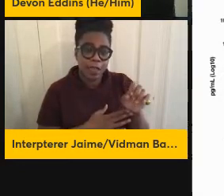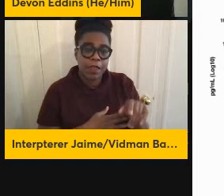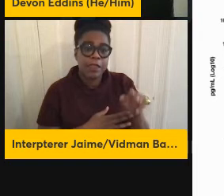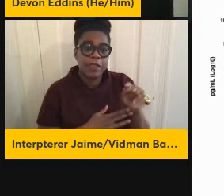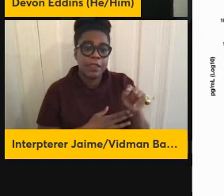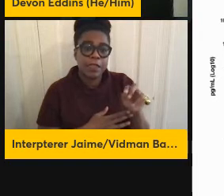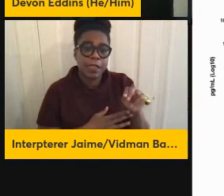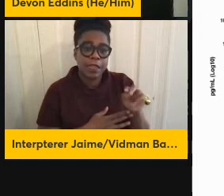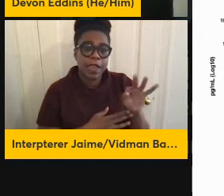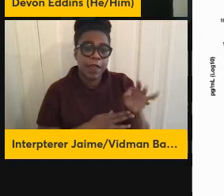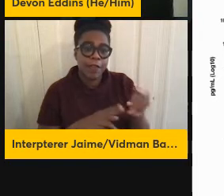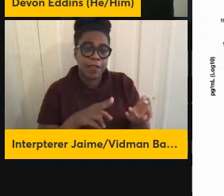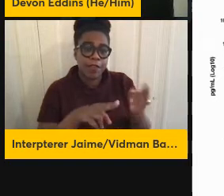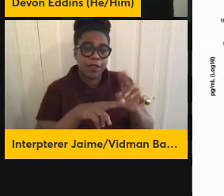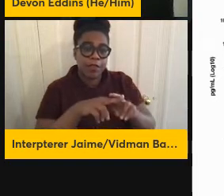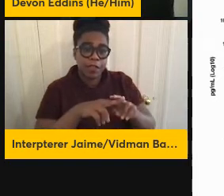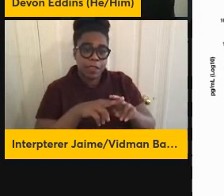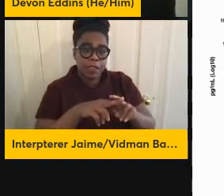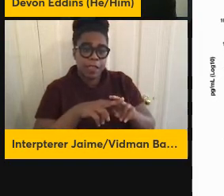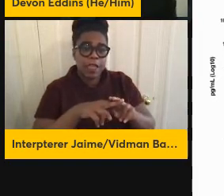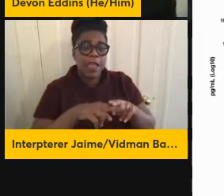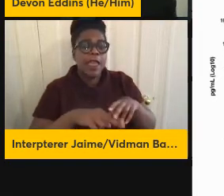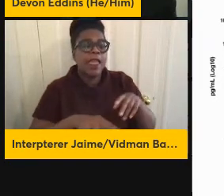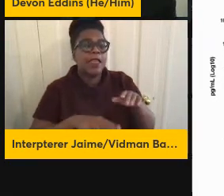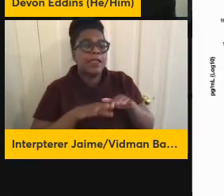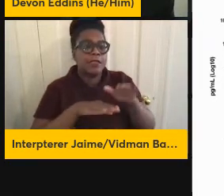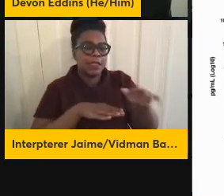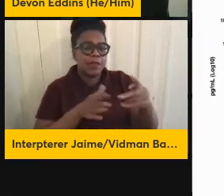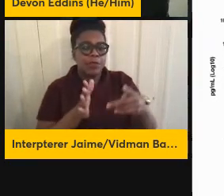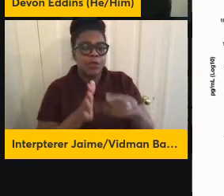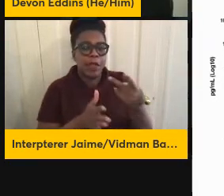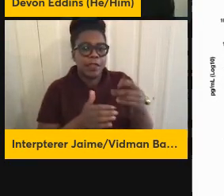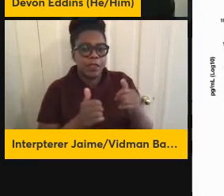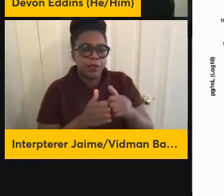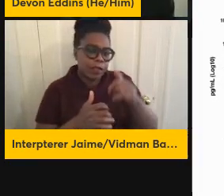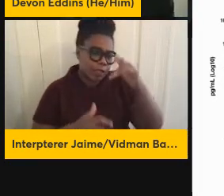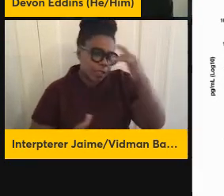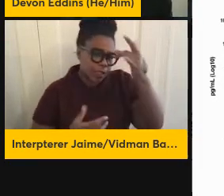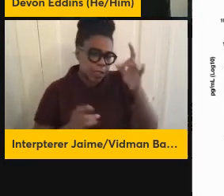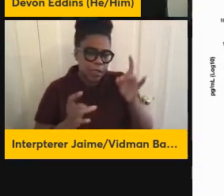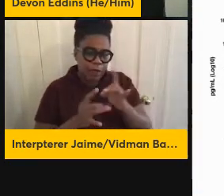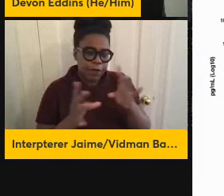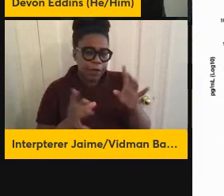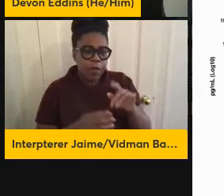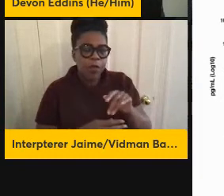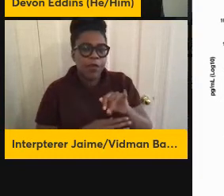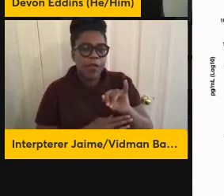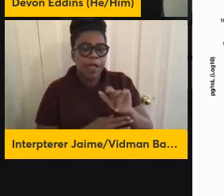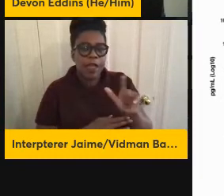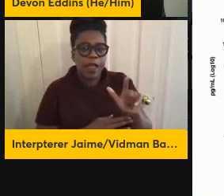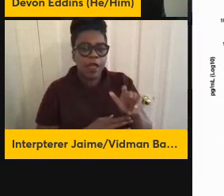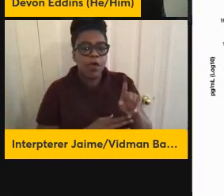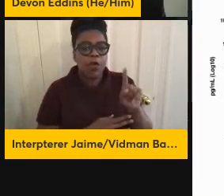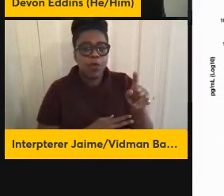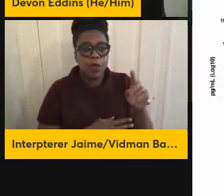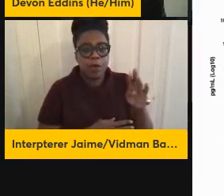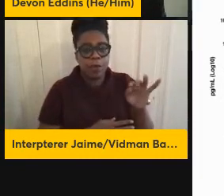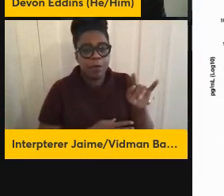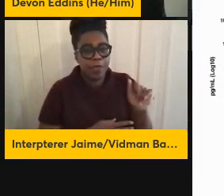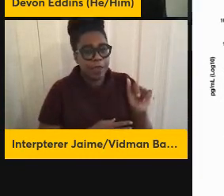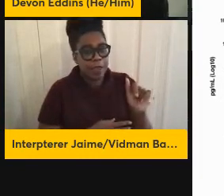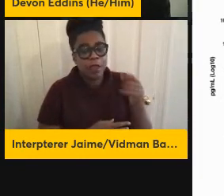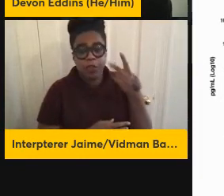is increased in a stepwise manner with disease severity, along with IL-1 beta, which you've already seen. And here you can see